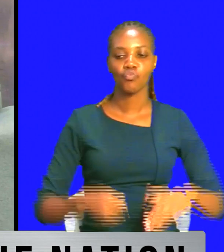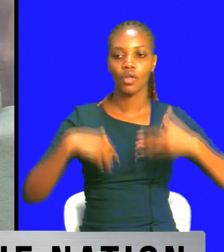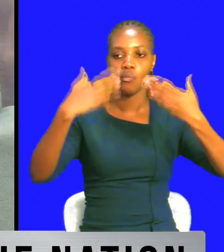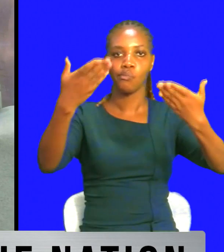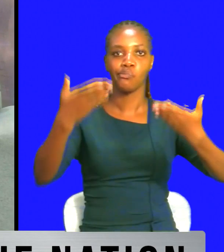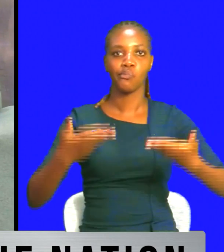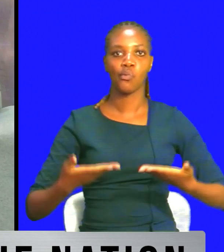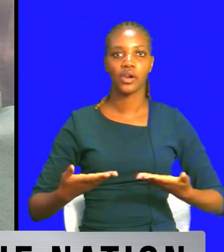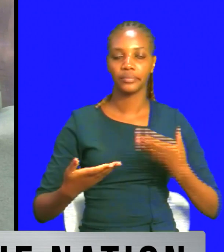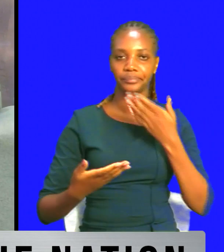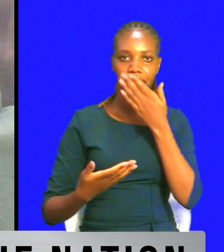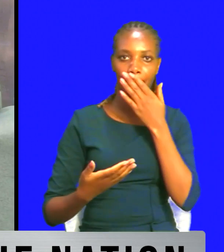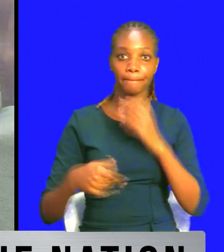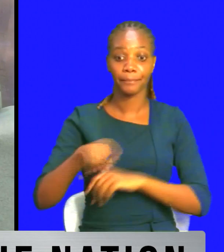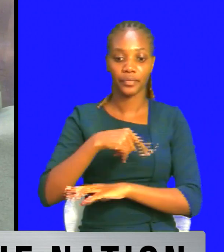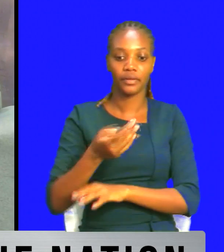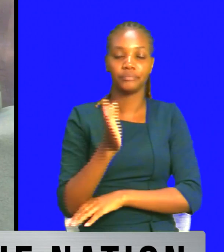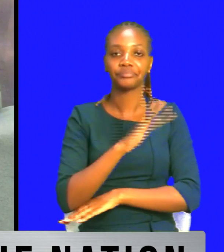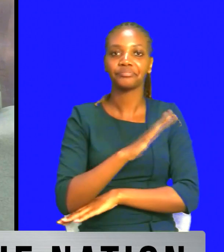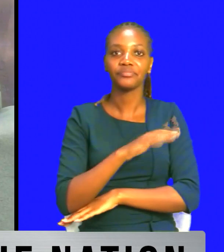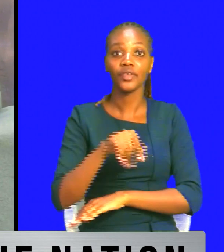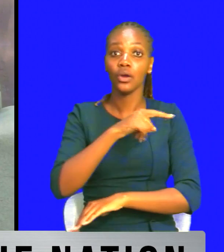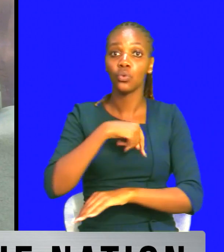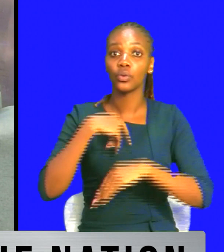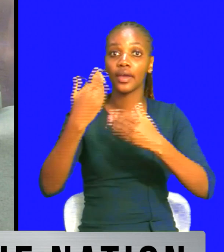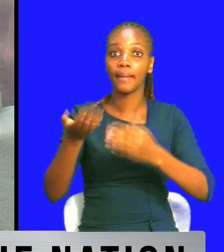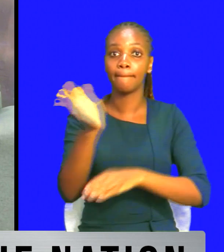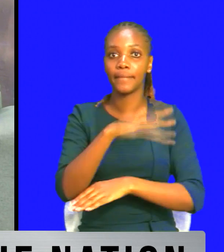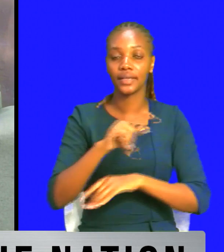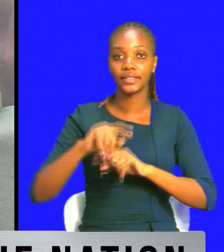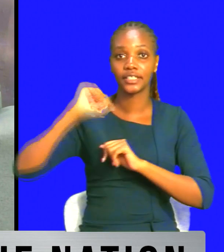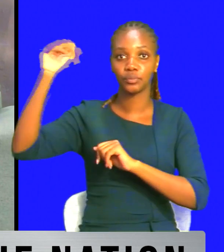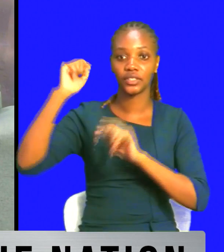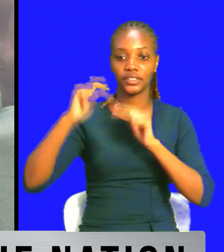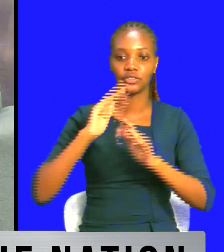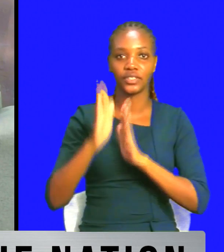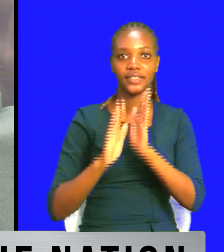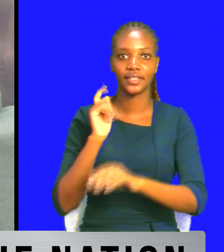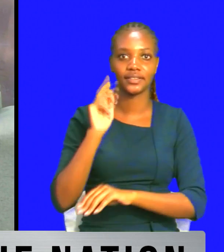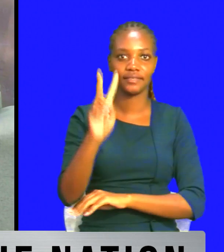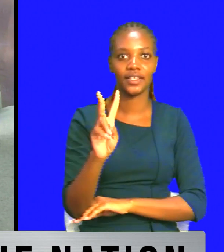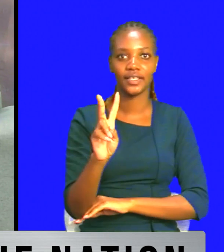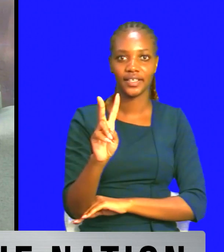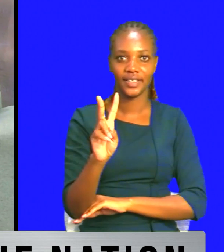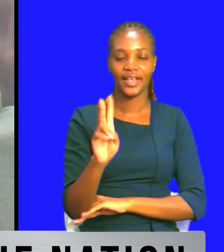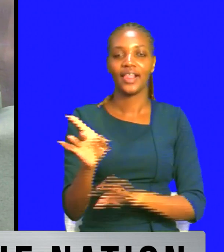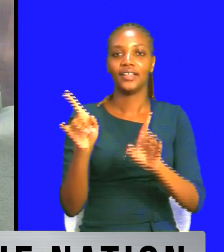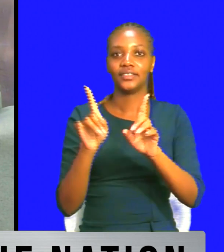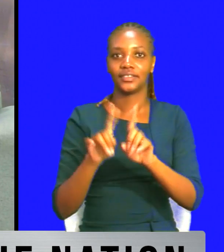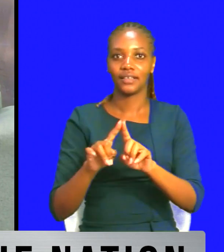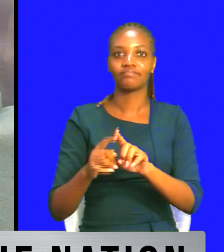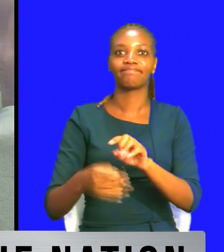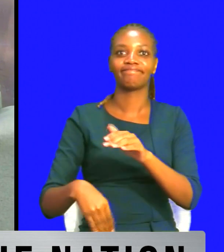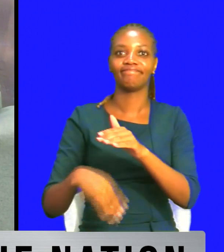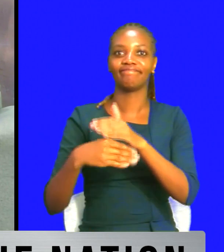Karibu. Tumerudi. By the way, we are back. This is Politics Today on Science TV. Hata tumeongeza. We